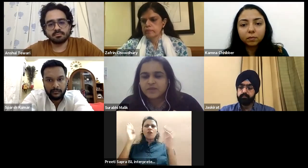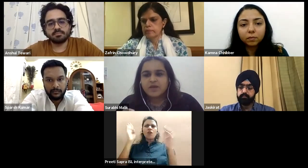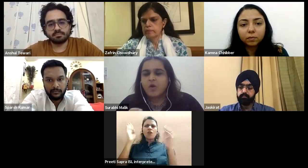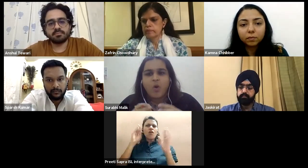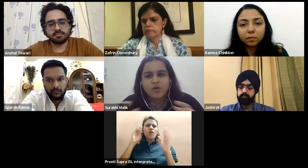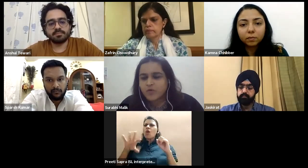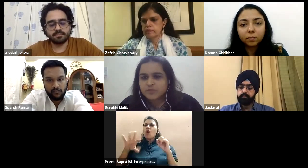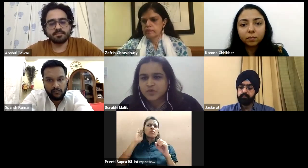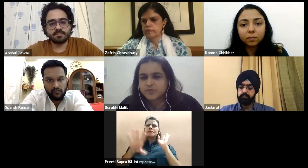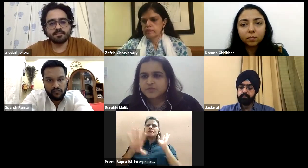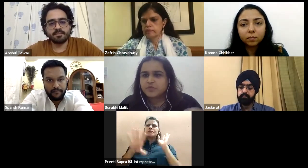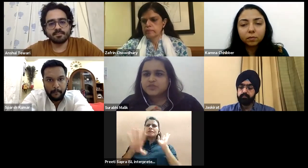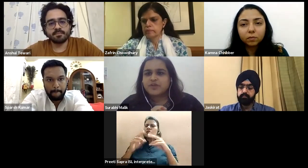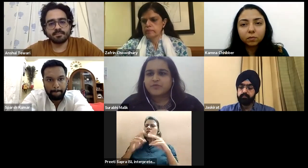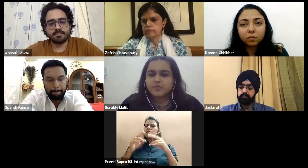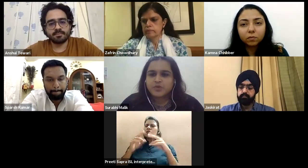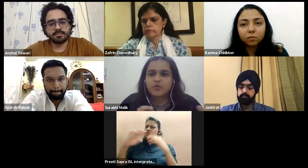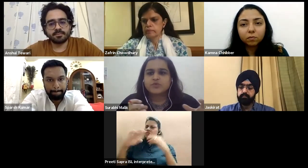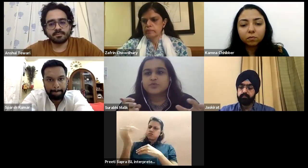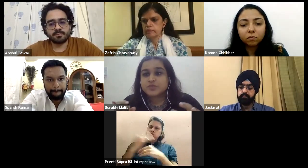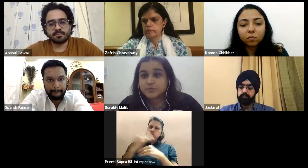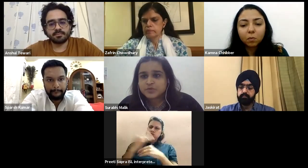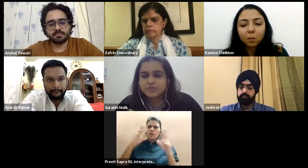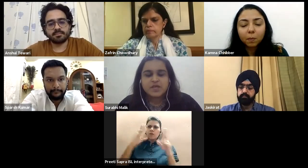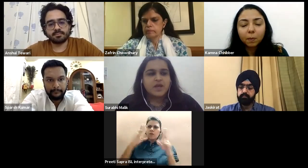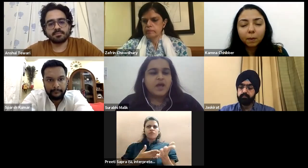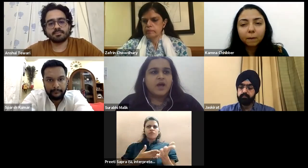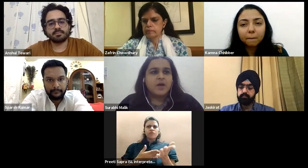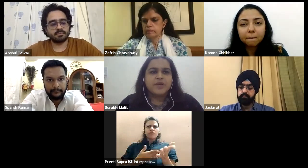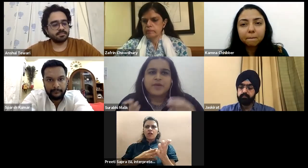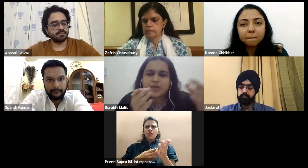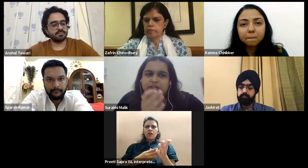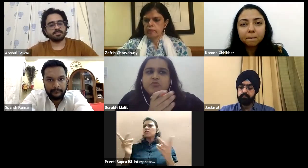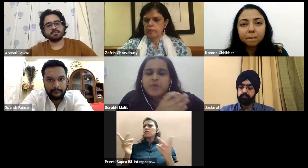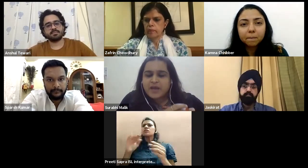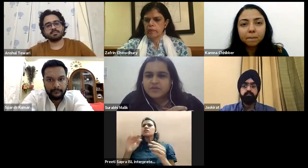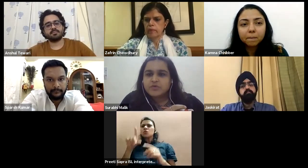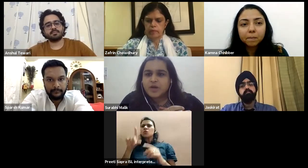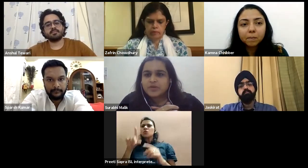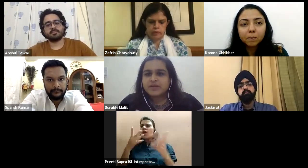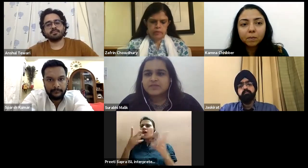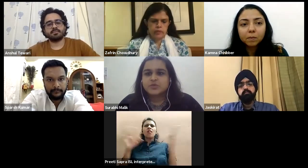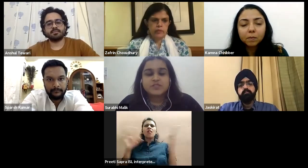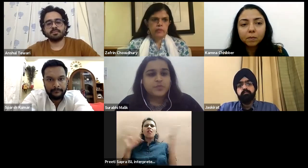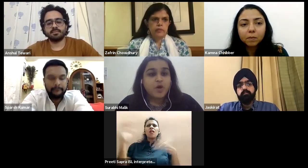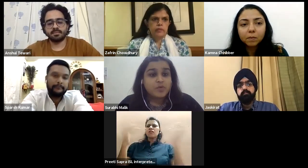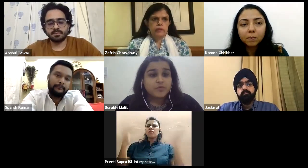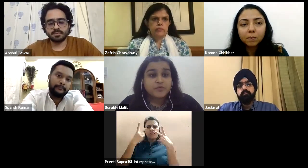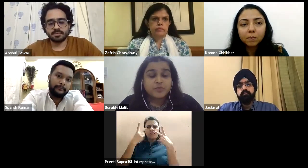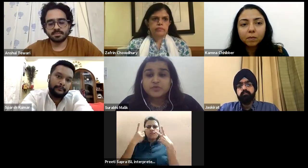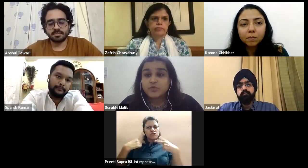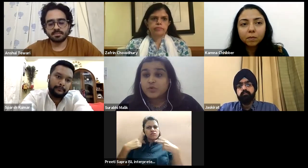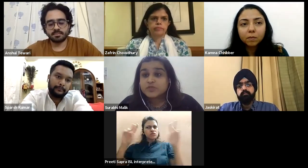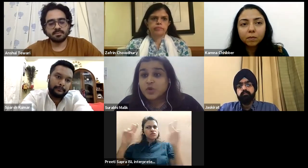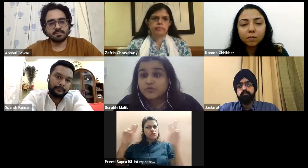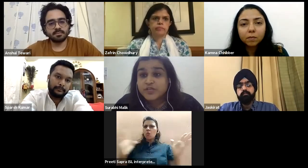with all forms of misinformation, right from cures to symptoms. But if I may take you back, a couple years, so this problem of